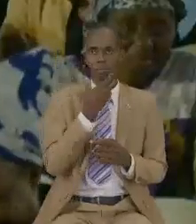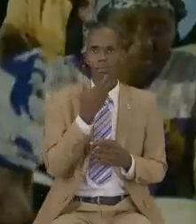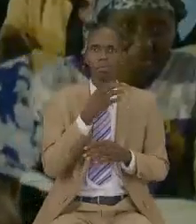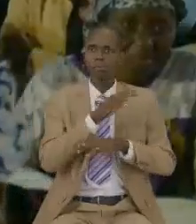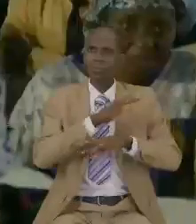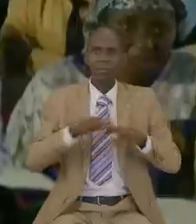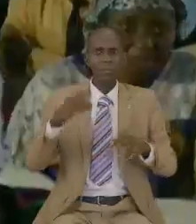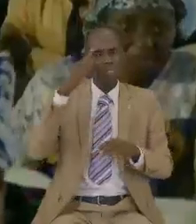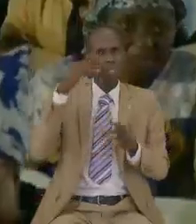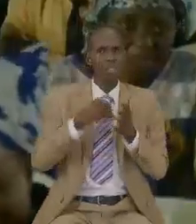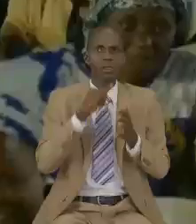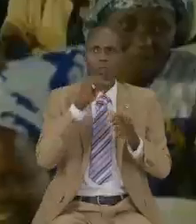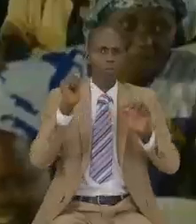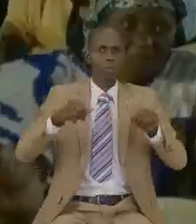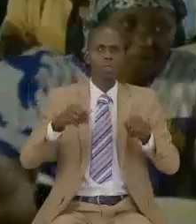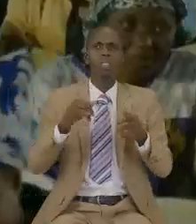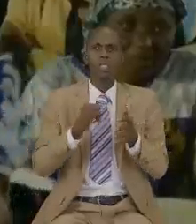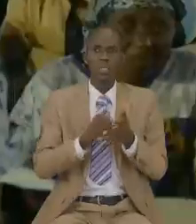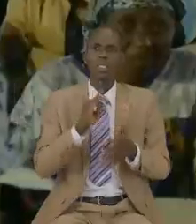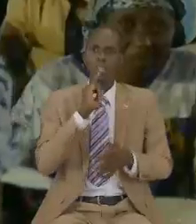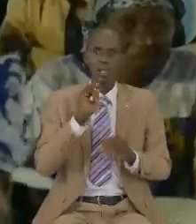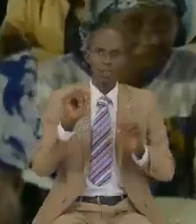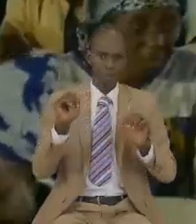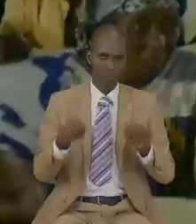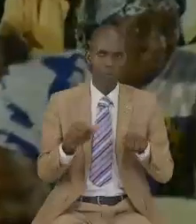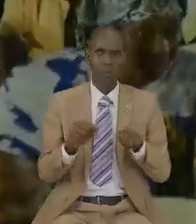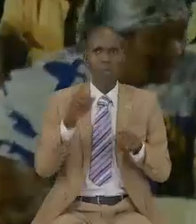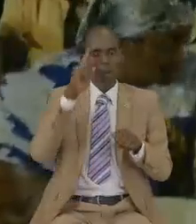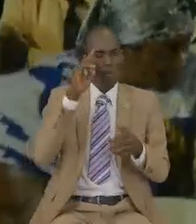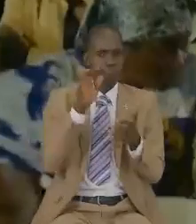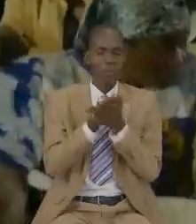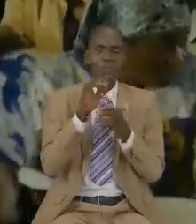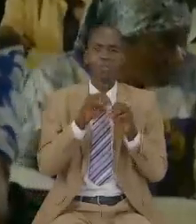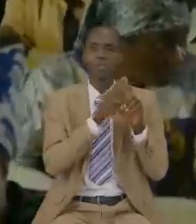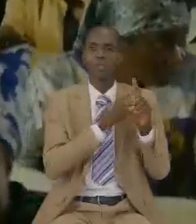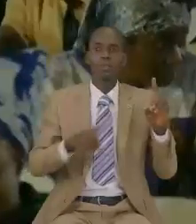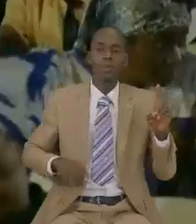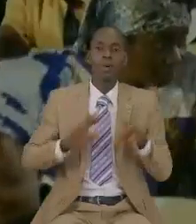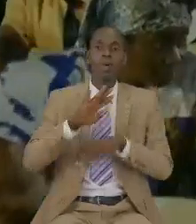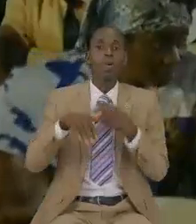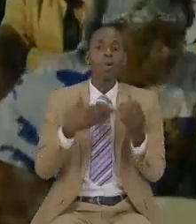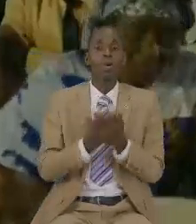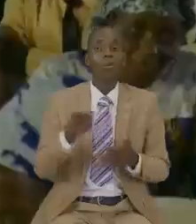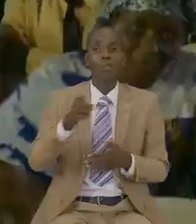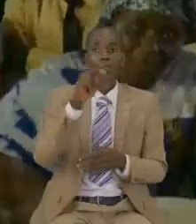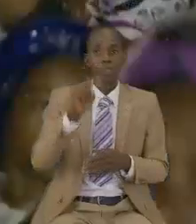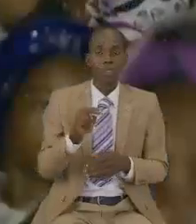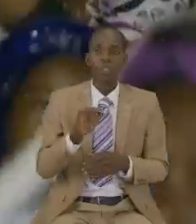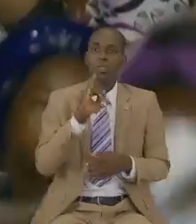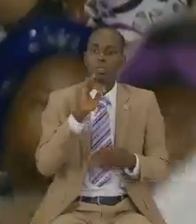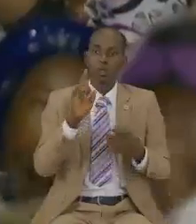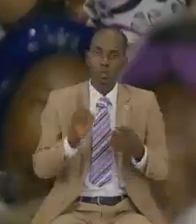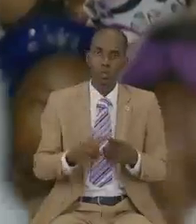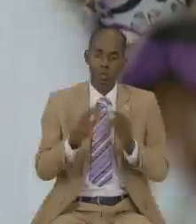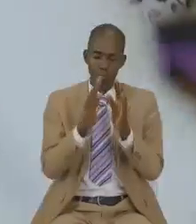Christ, if no counselor has reached you, please, wherever you are standing, just wave your hand. You can see